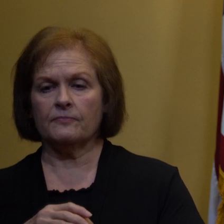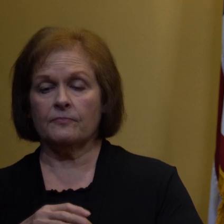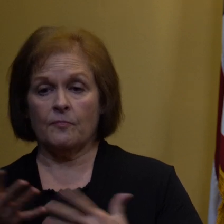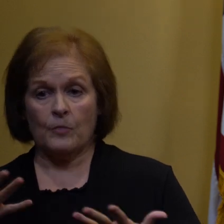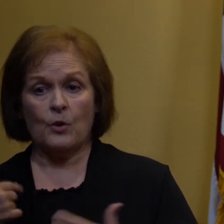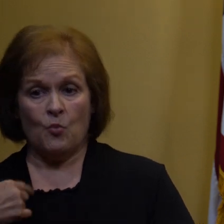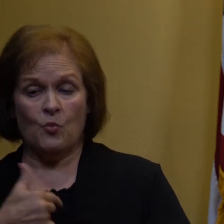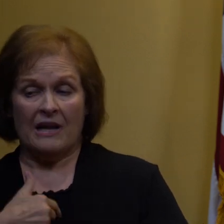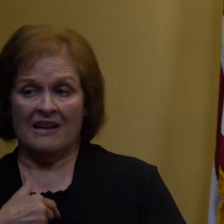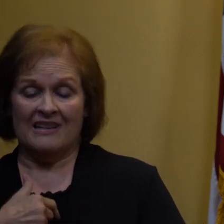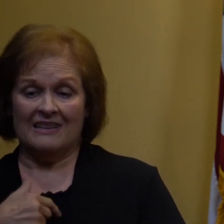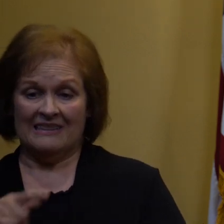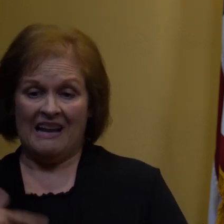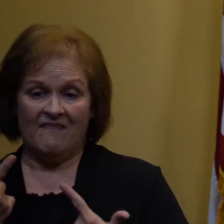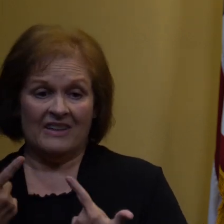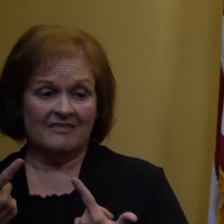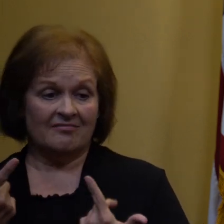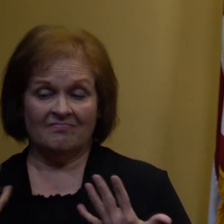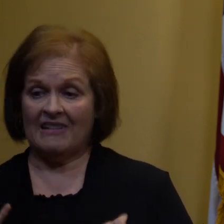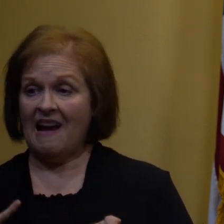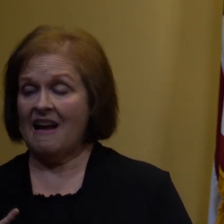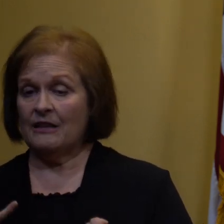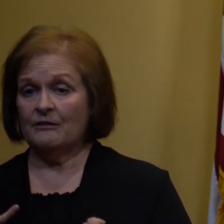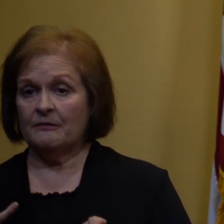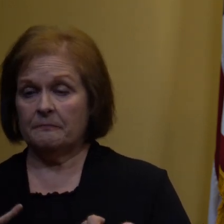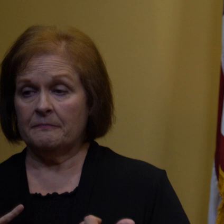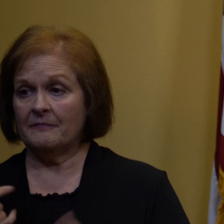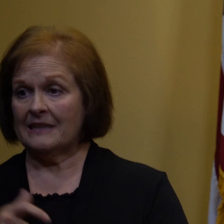we're living in times of